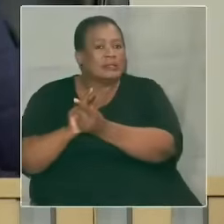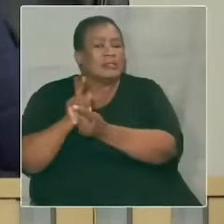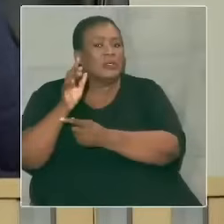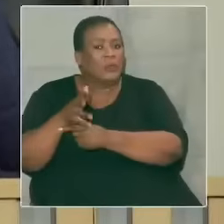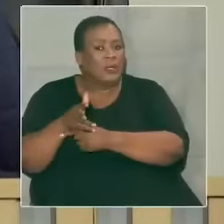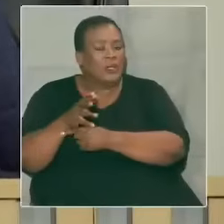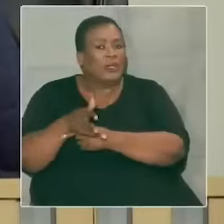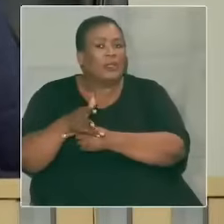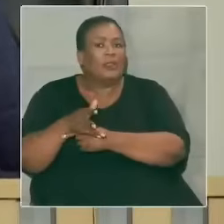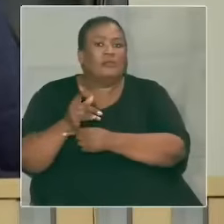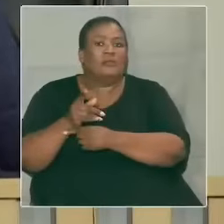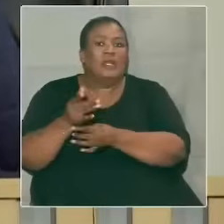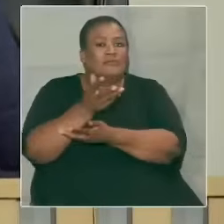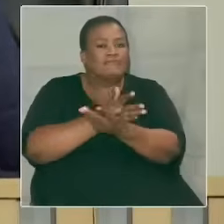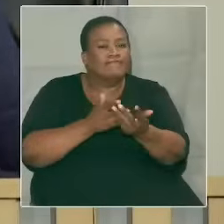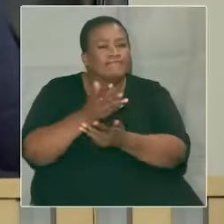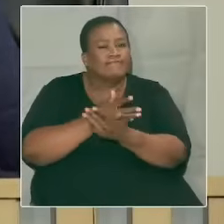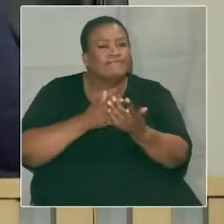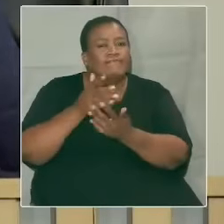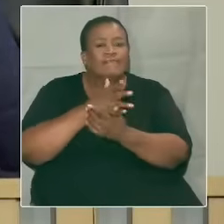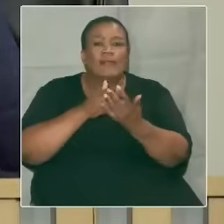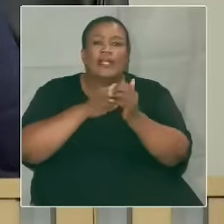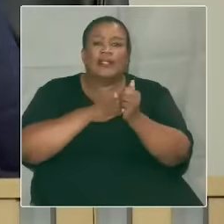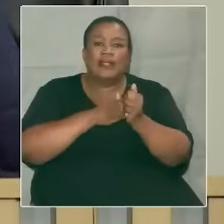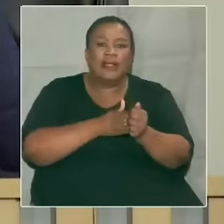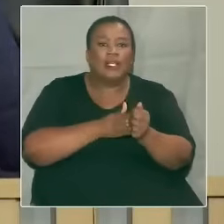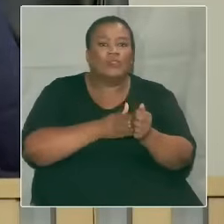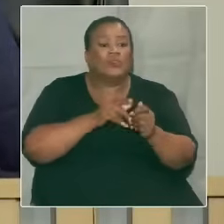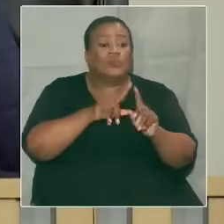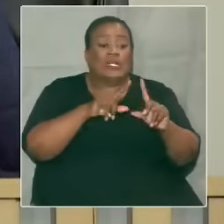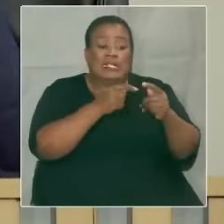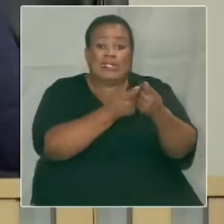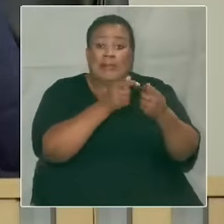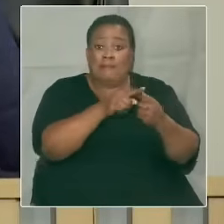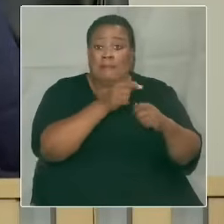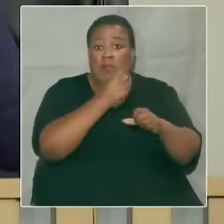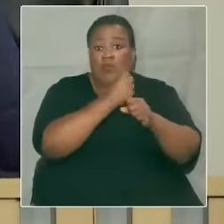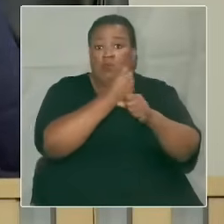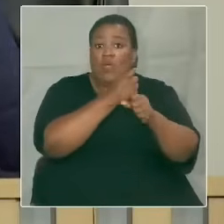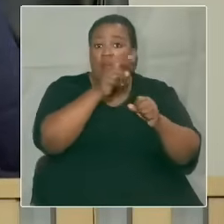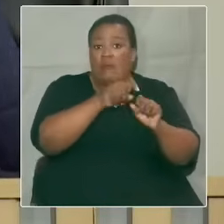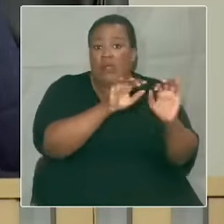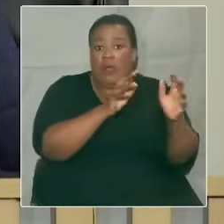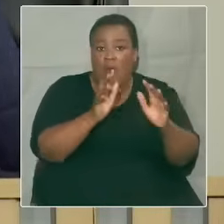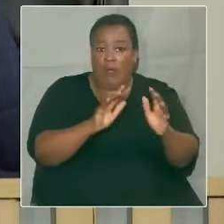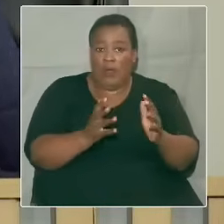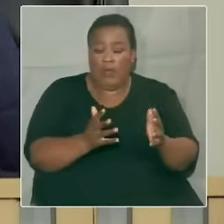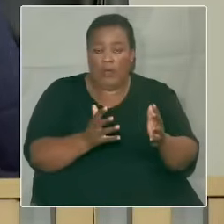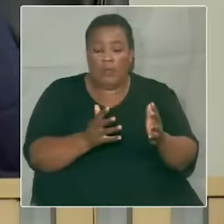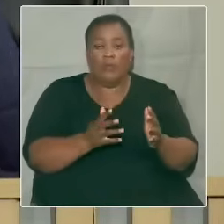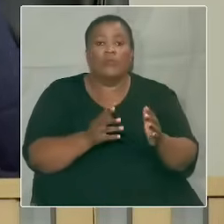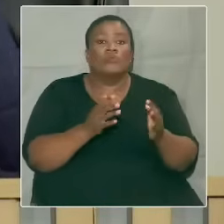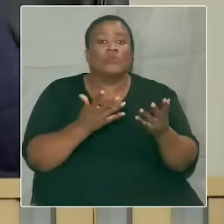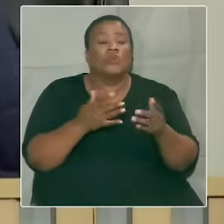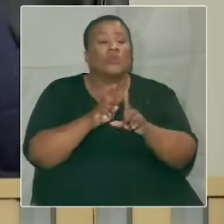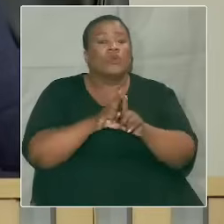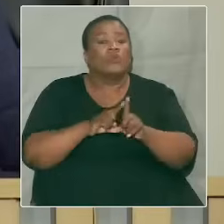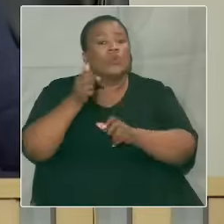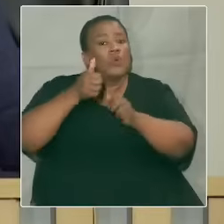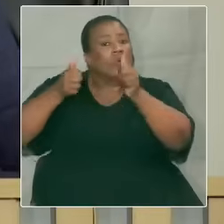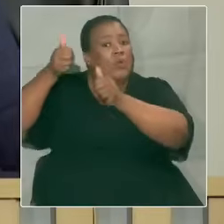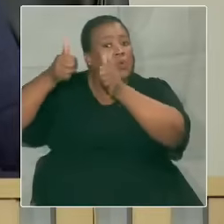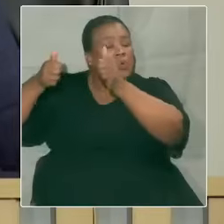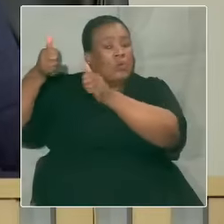direct operations, and the commanders will also, the tactical joint